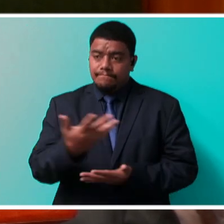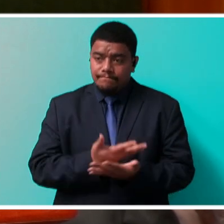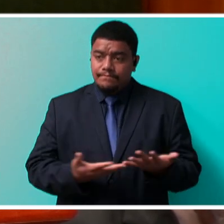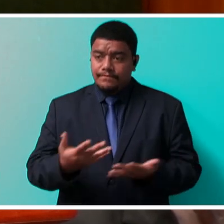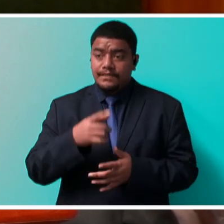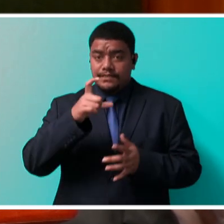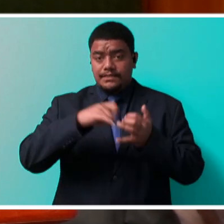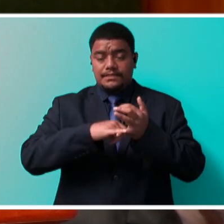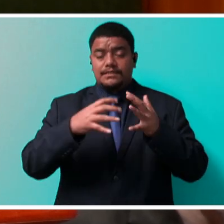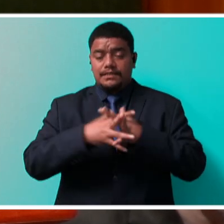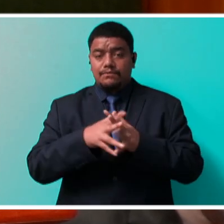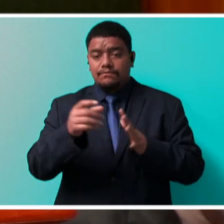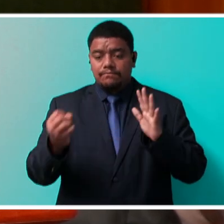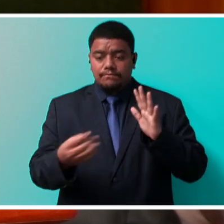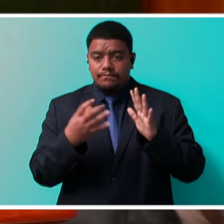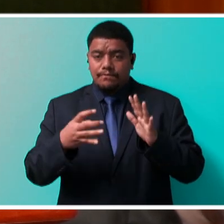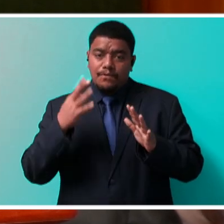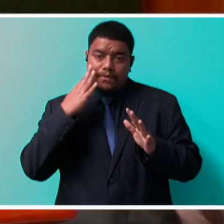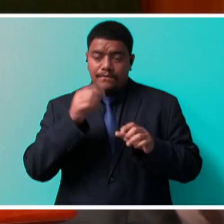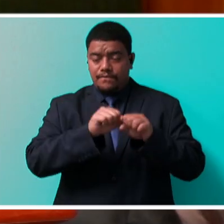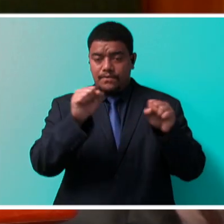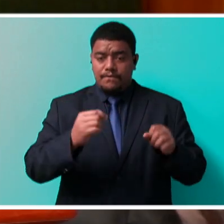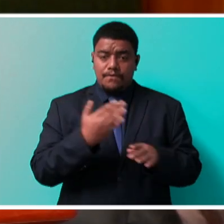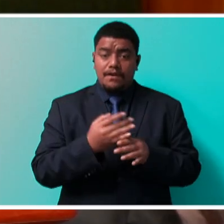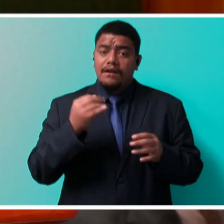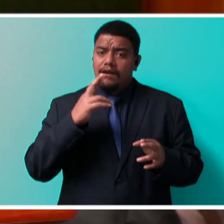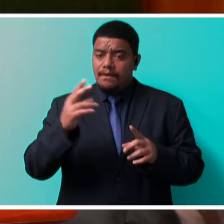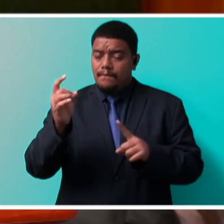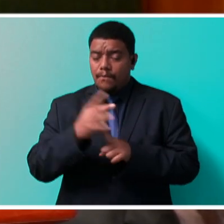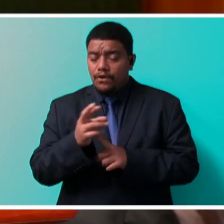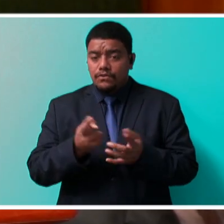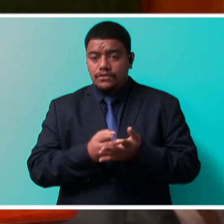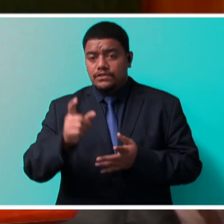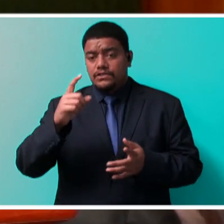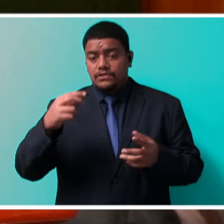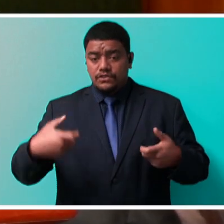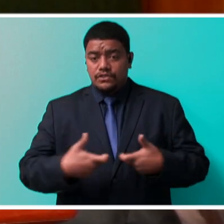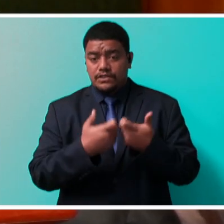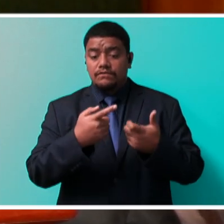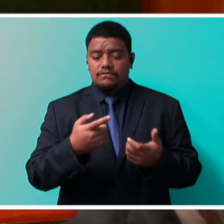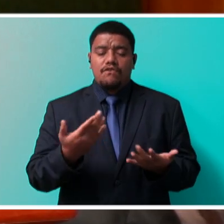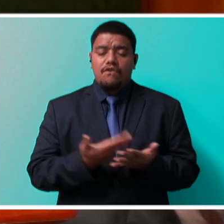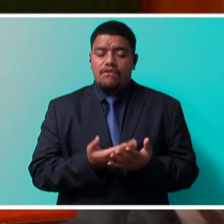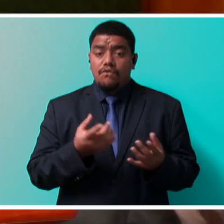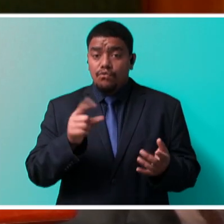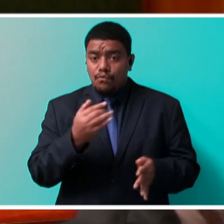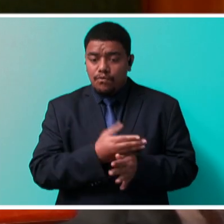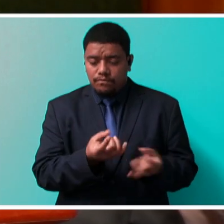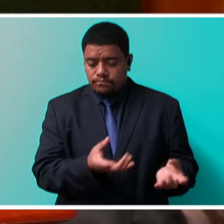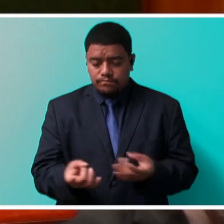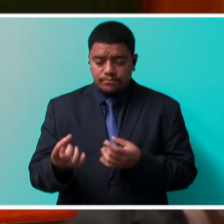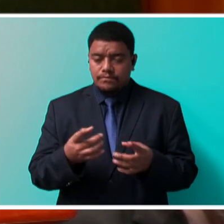CSW 70 highlighted that while legal frameworks are important, the real challenge lies in implementation. Barriers such